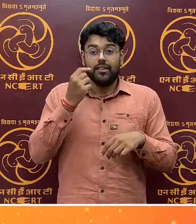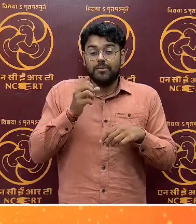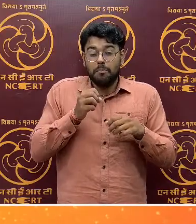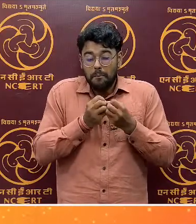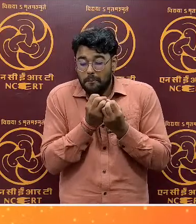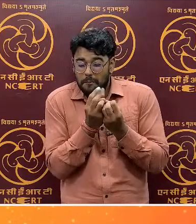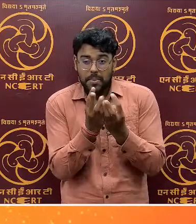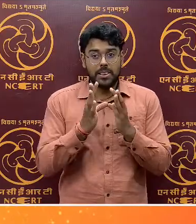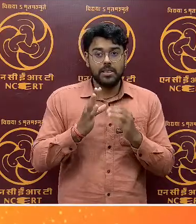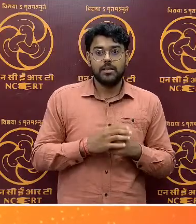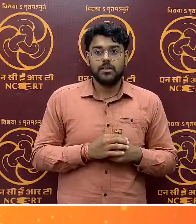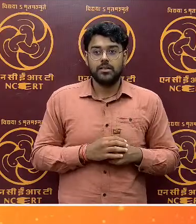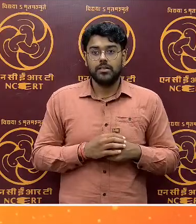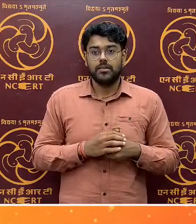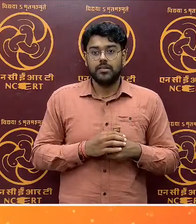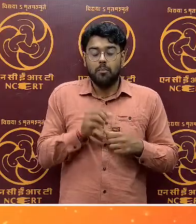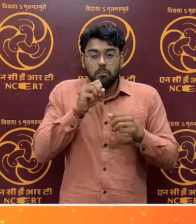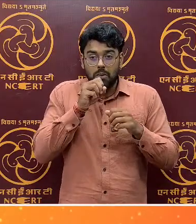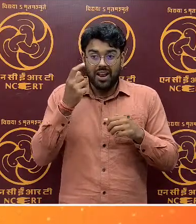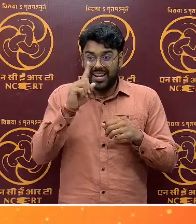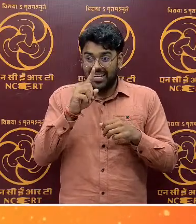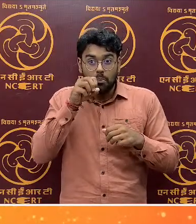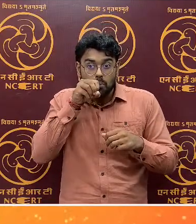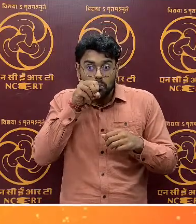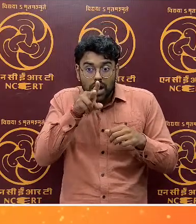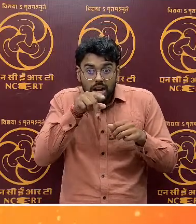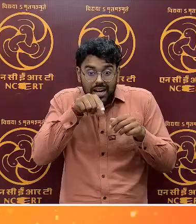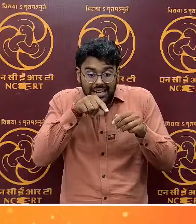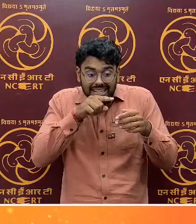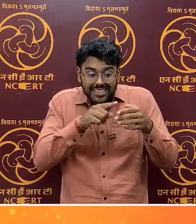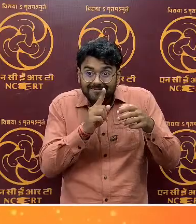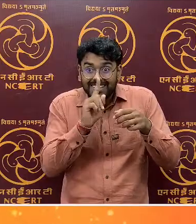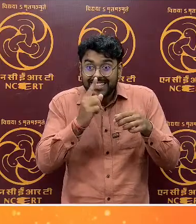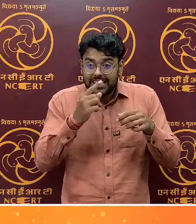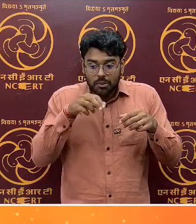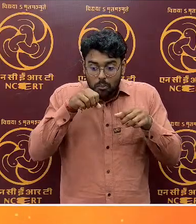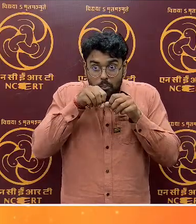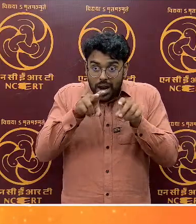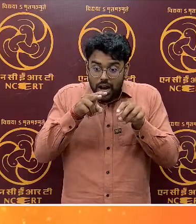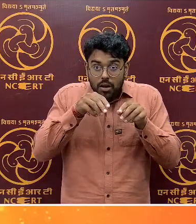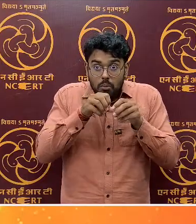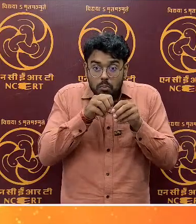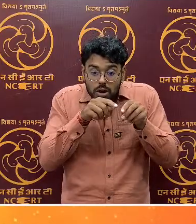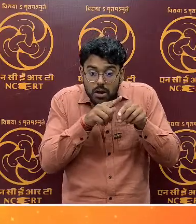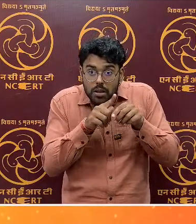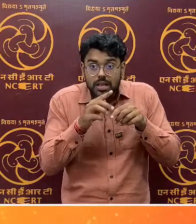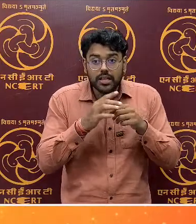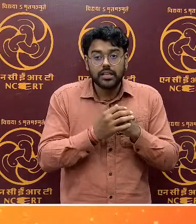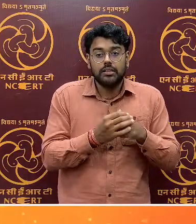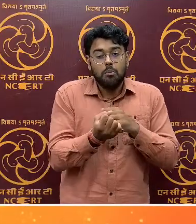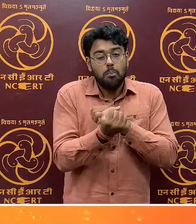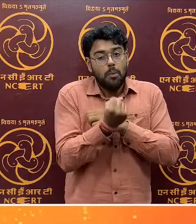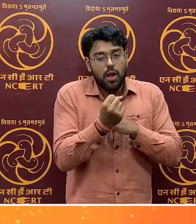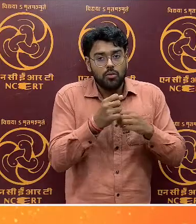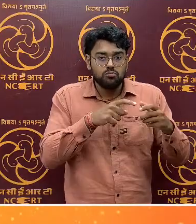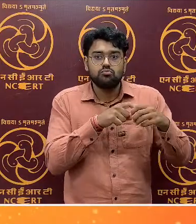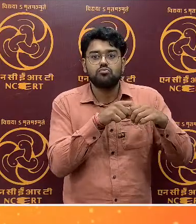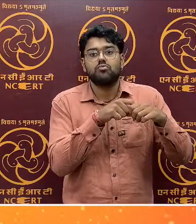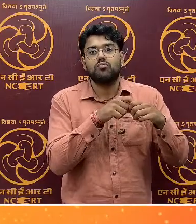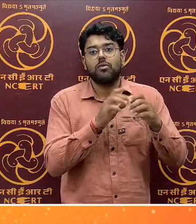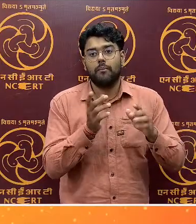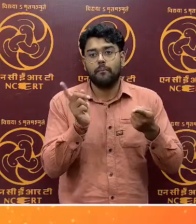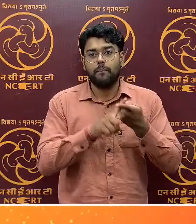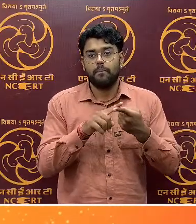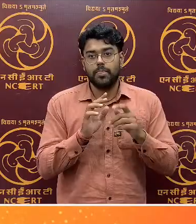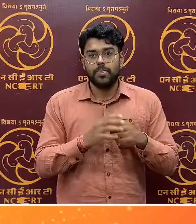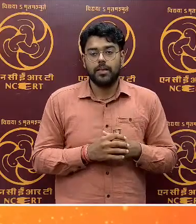multi-million cells gets released. Yes. Okay, so you have just one egg. The healthiest one. Yes. Yeah. That